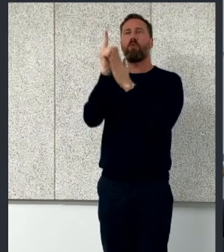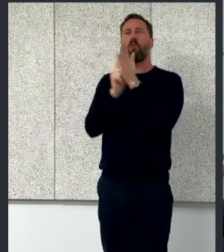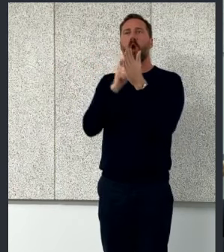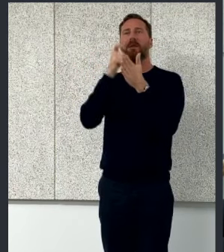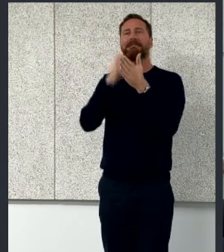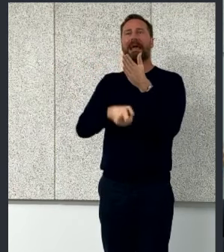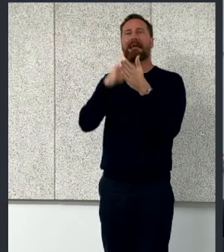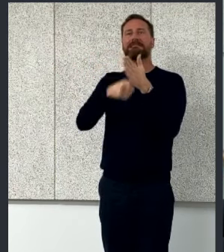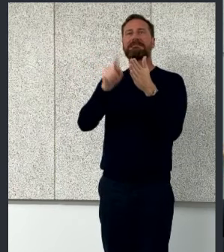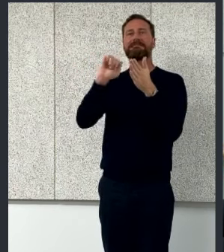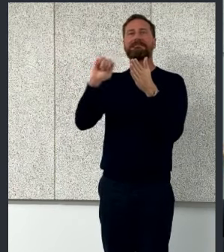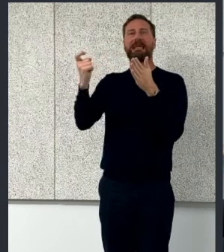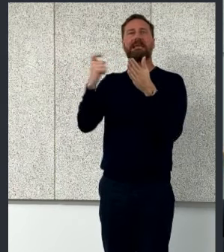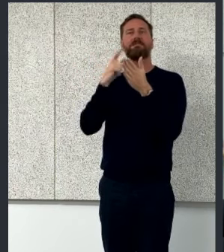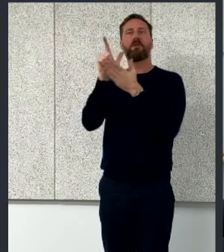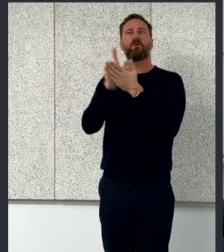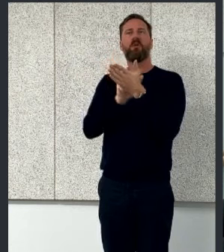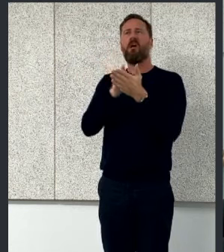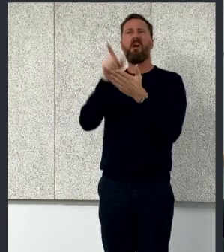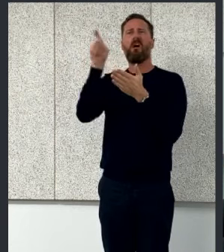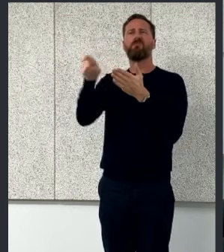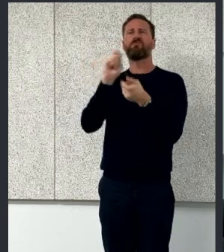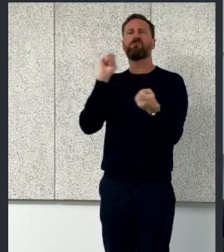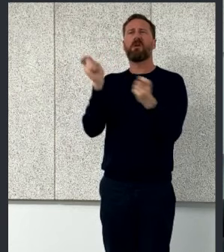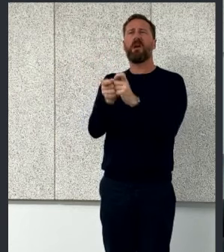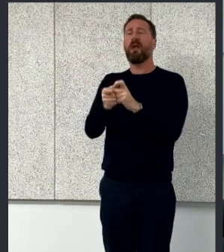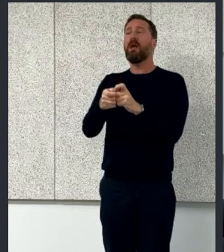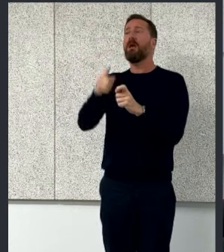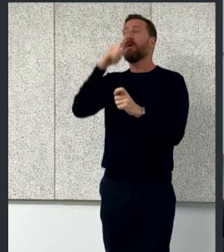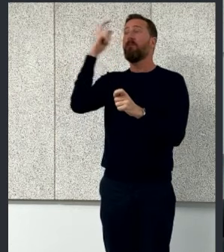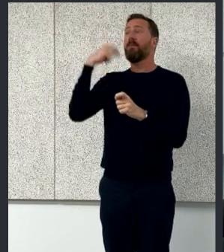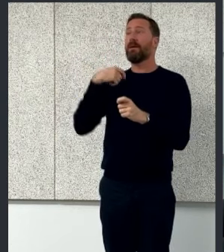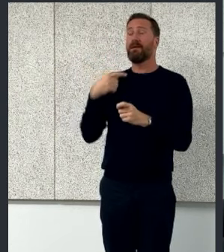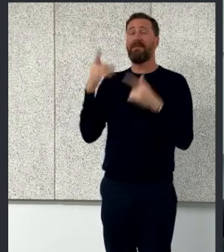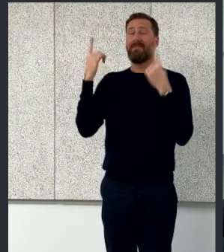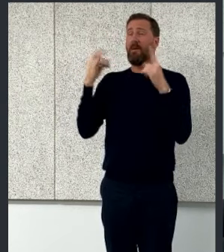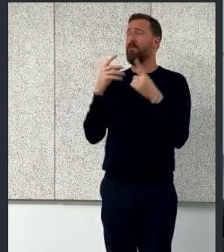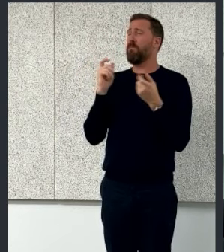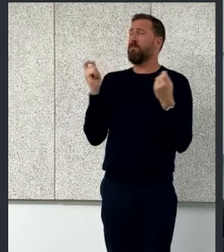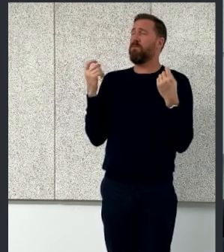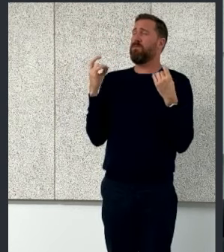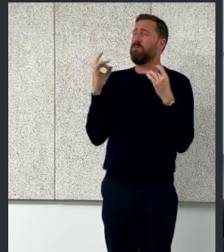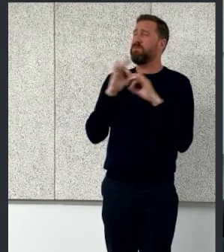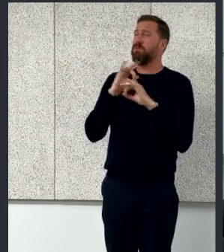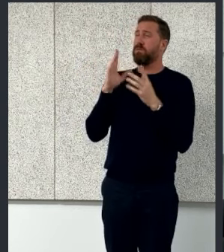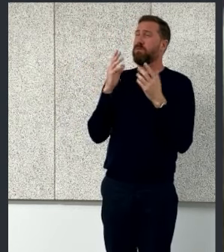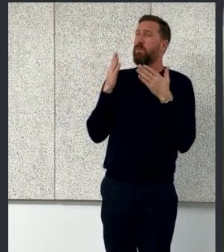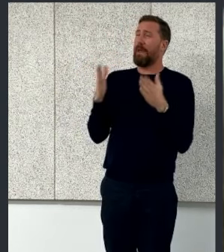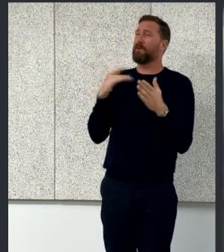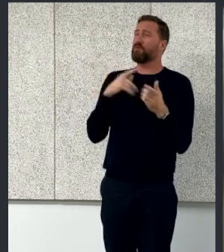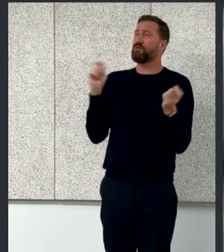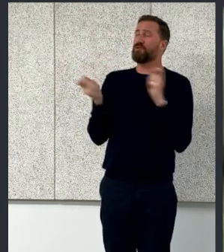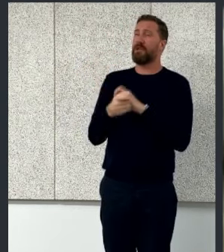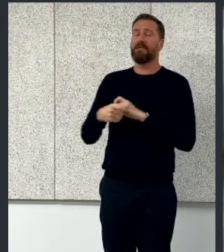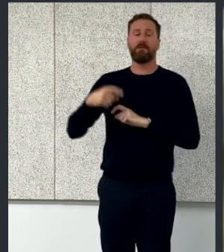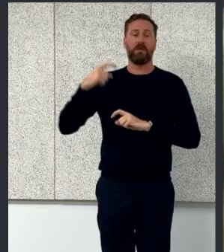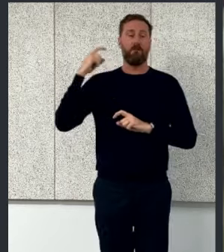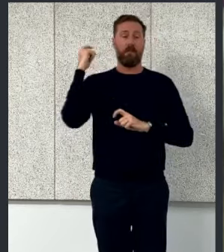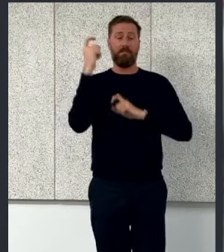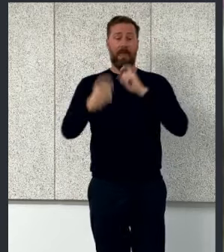feel like a lot of big change where philanthropy has a lot of opportunity to have voice in that. Like how can